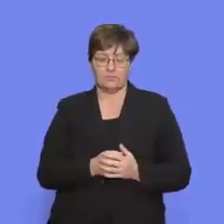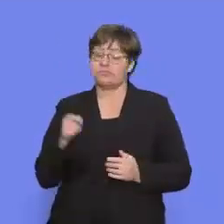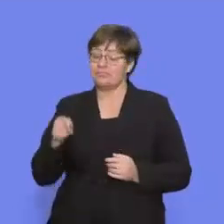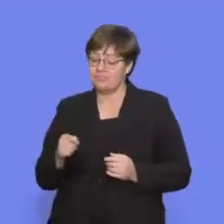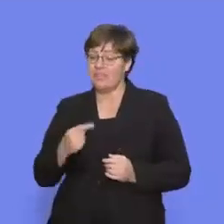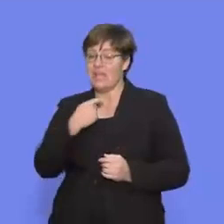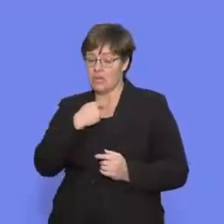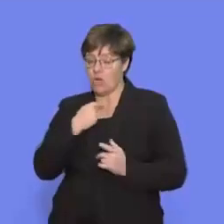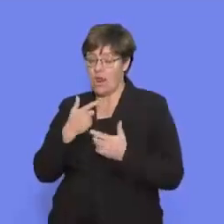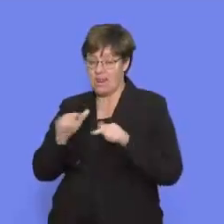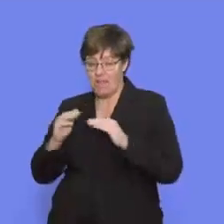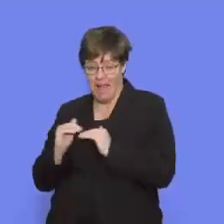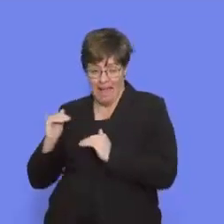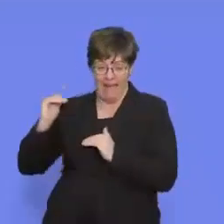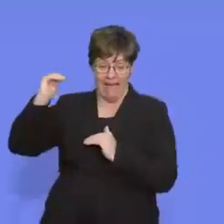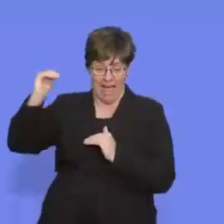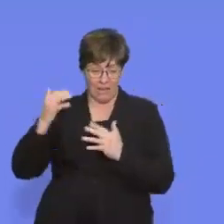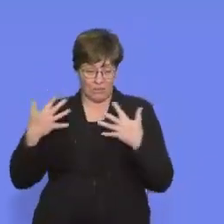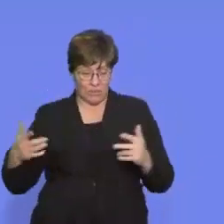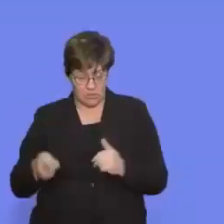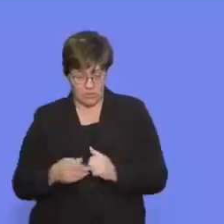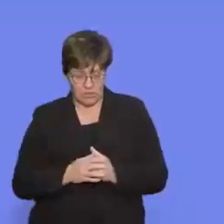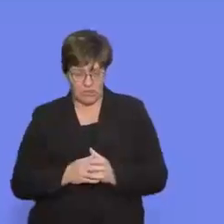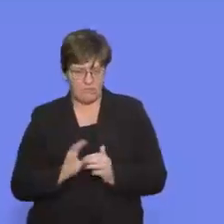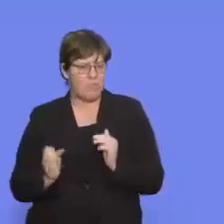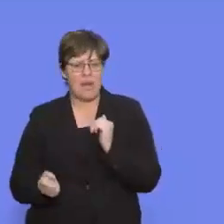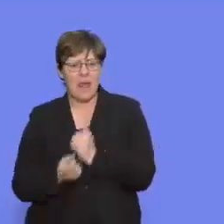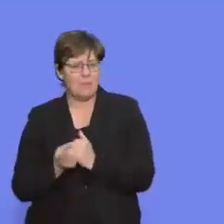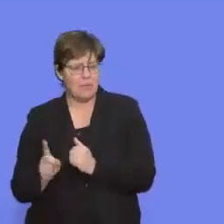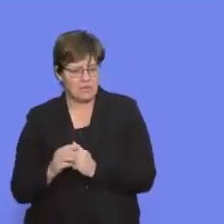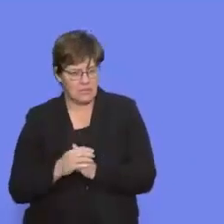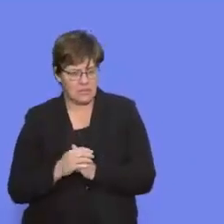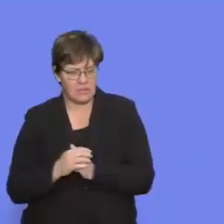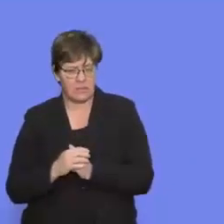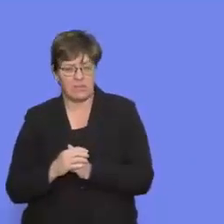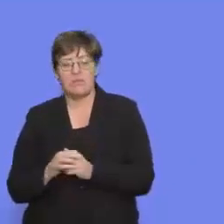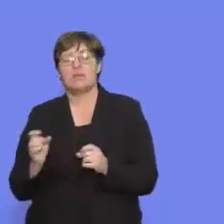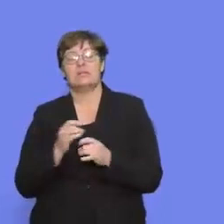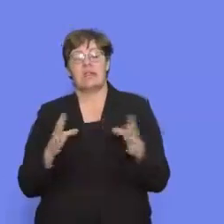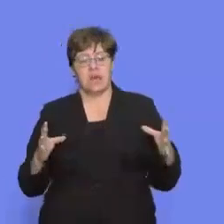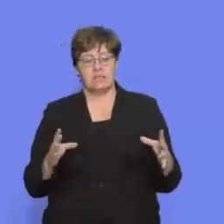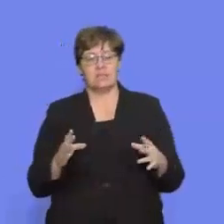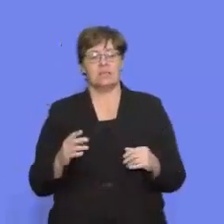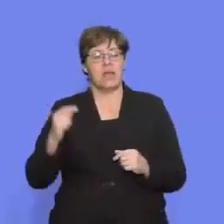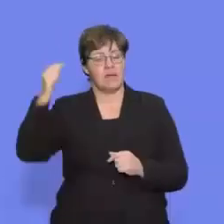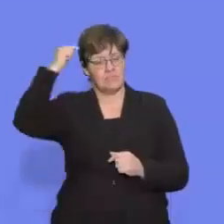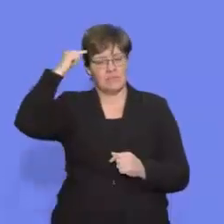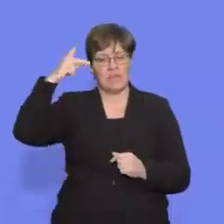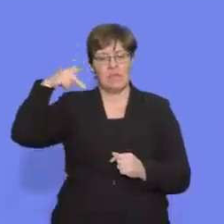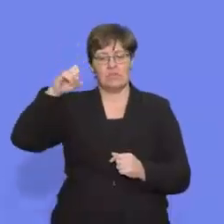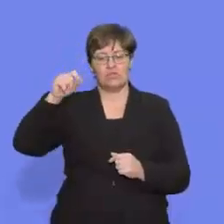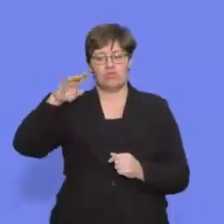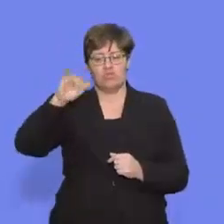happen? Again, we start with our pituitary gland that will release less because now thyroxine is